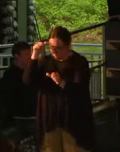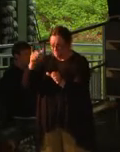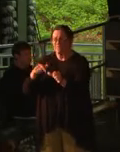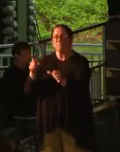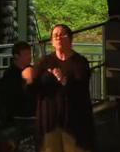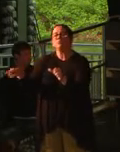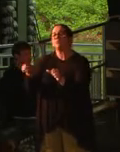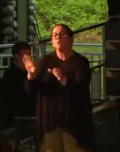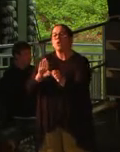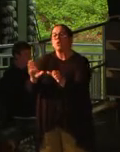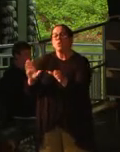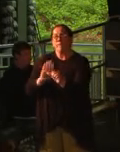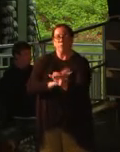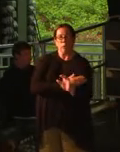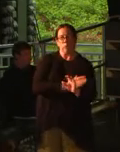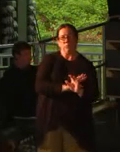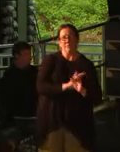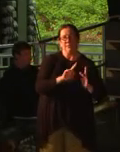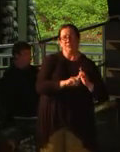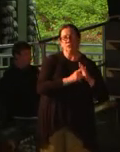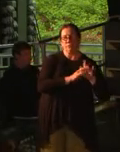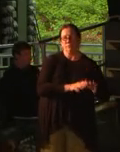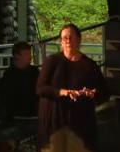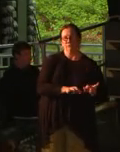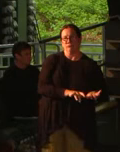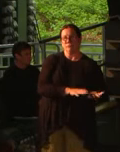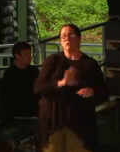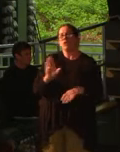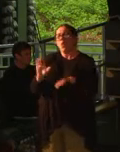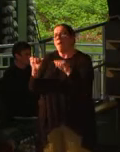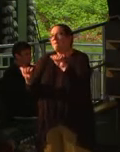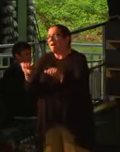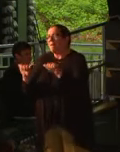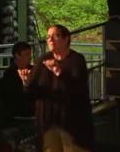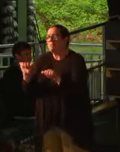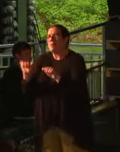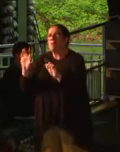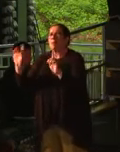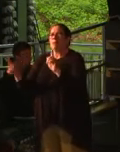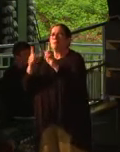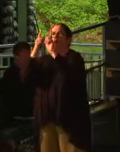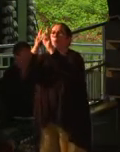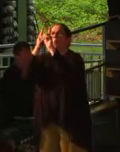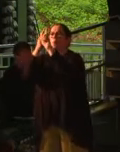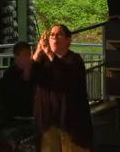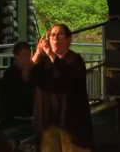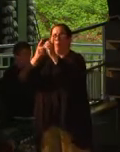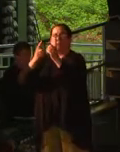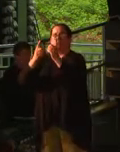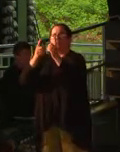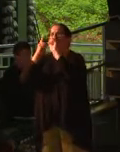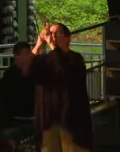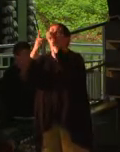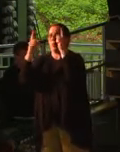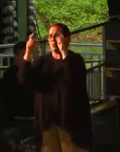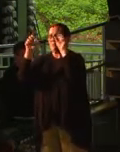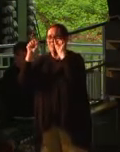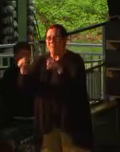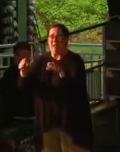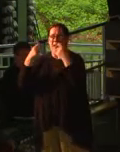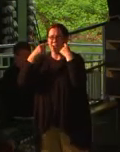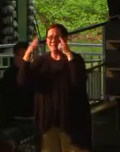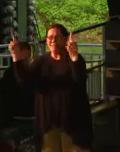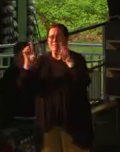Your possibilities are endless. Your goals are achievable.